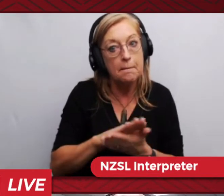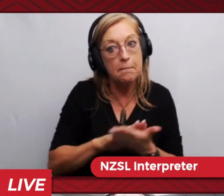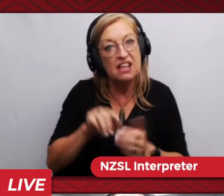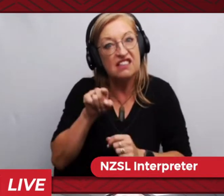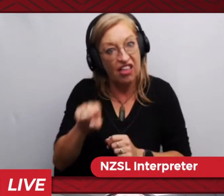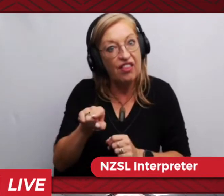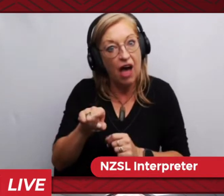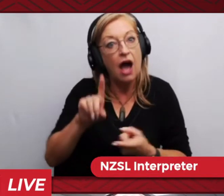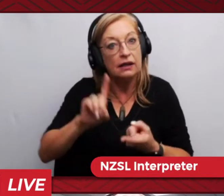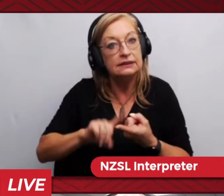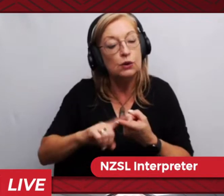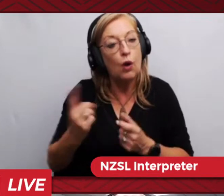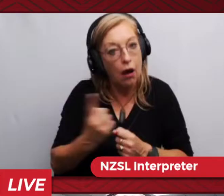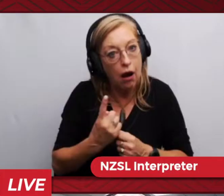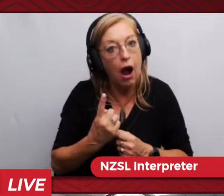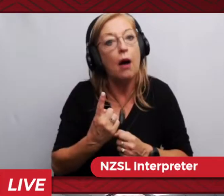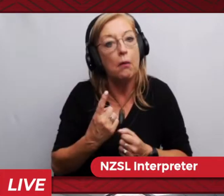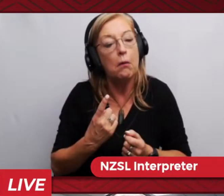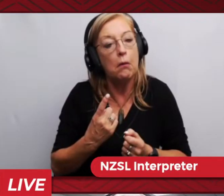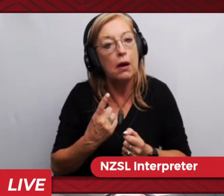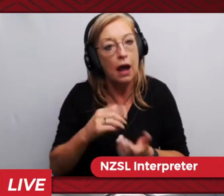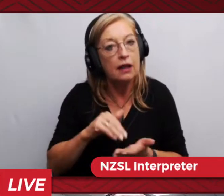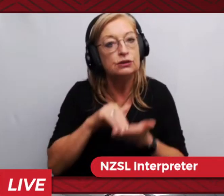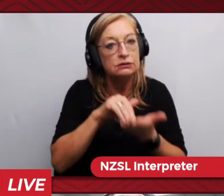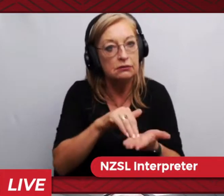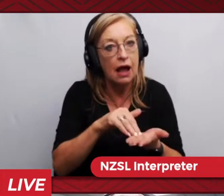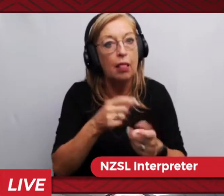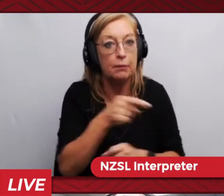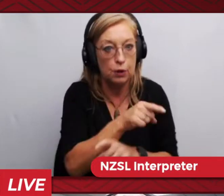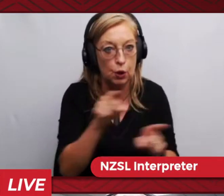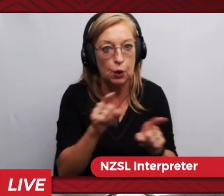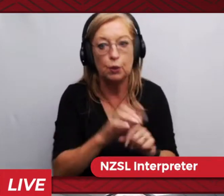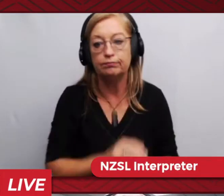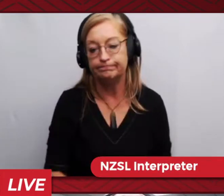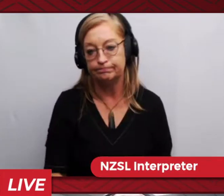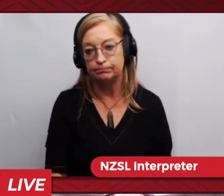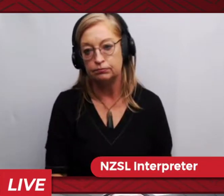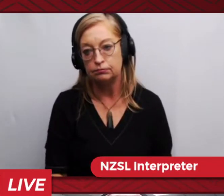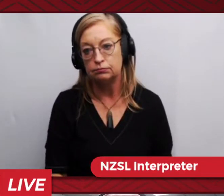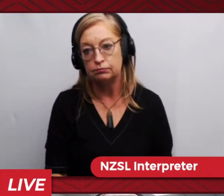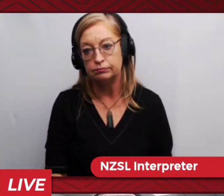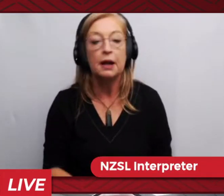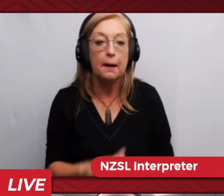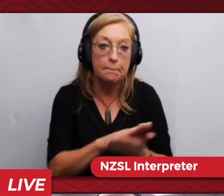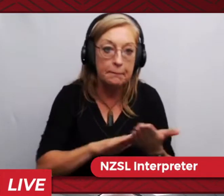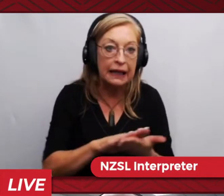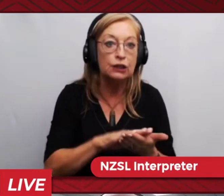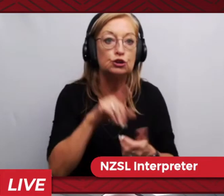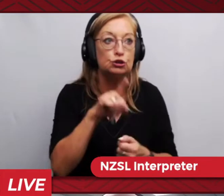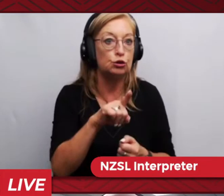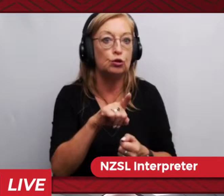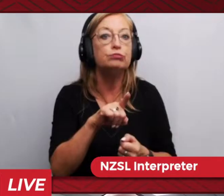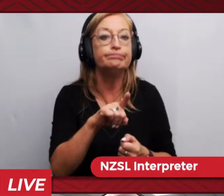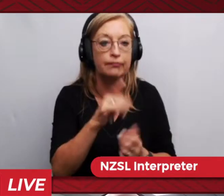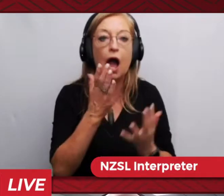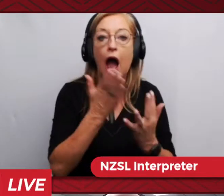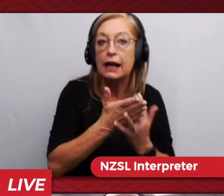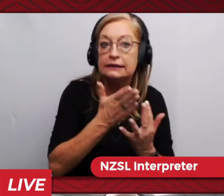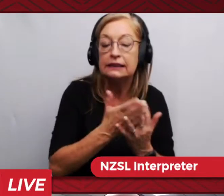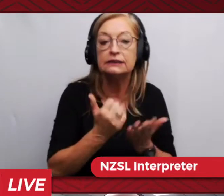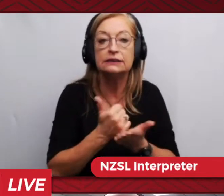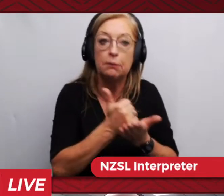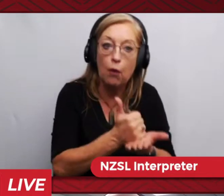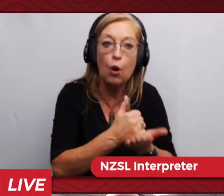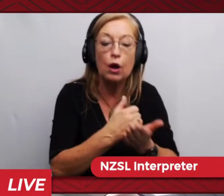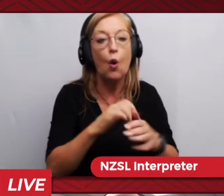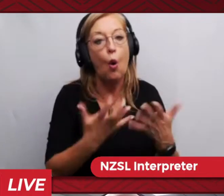come and do their support visits, and you can get the support or the respite that you need.